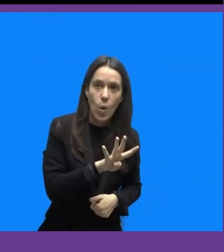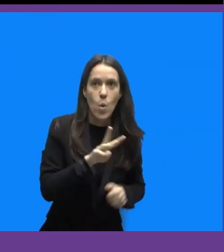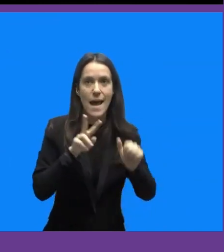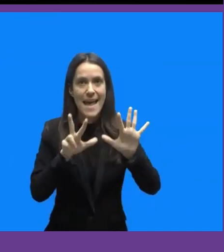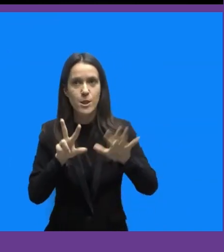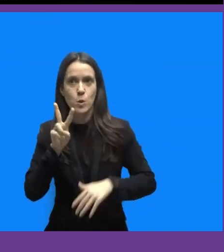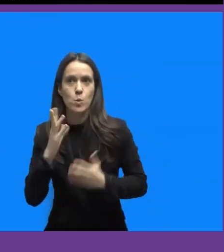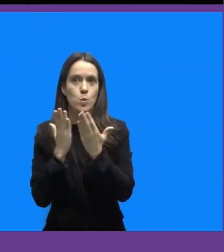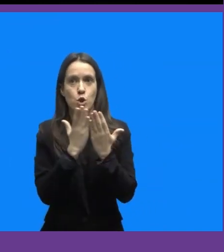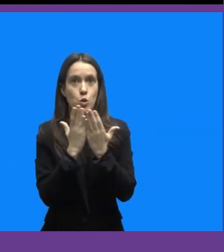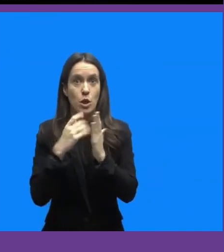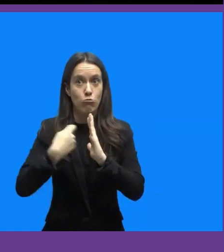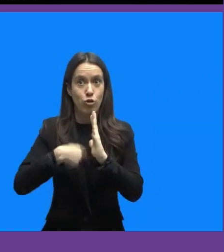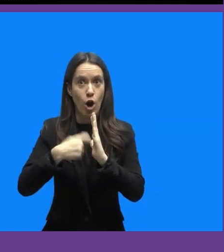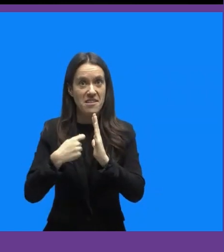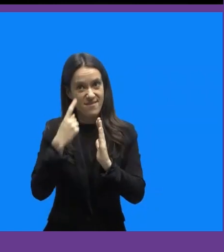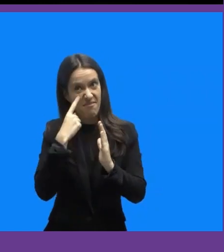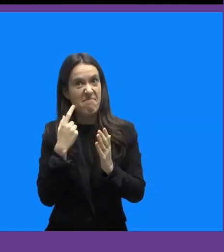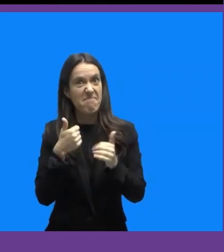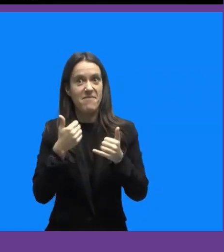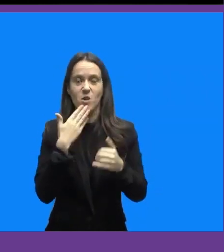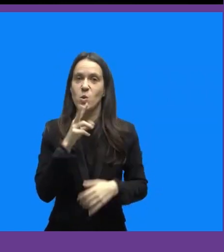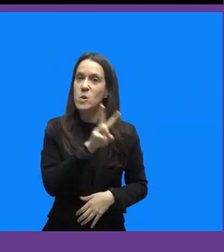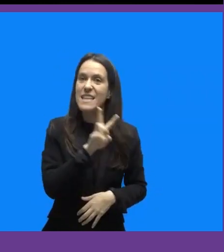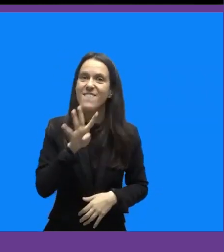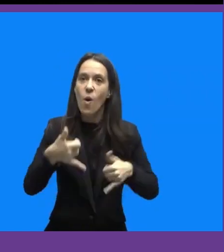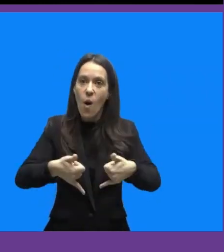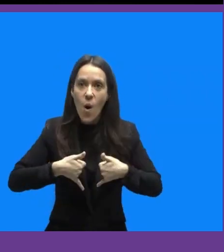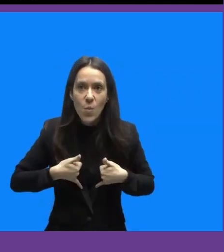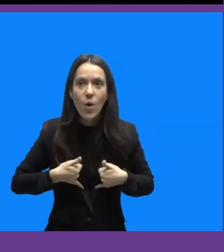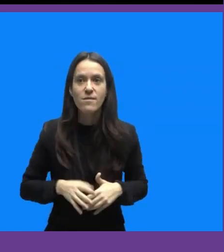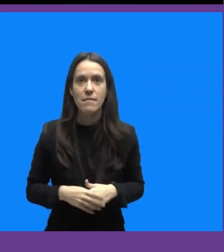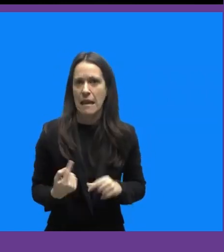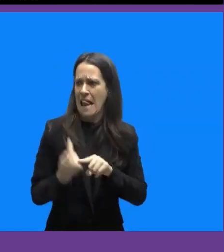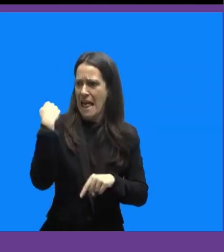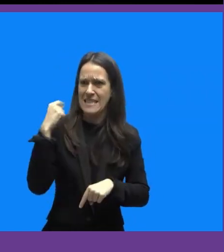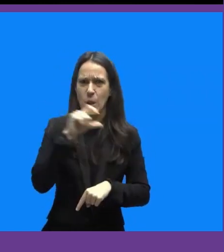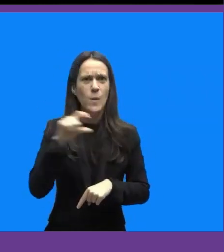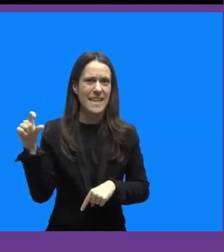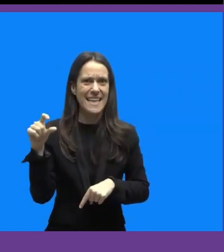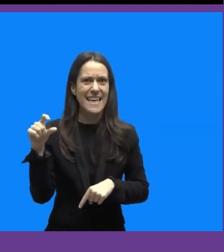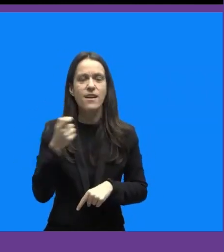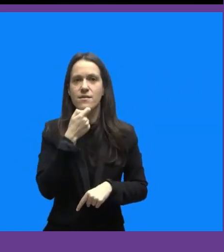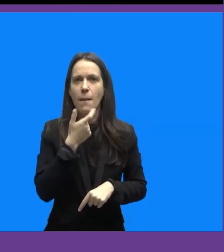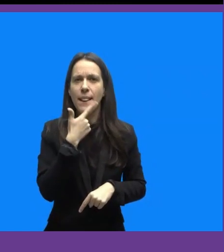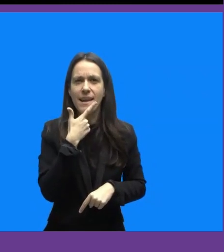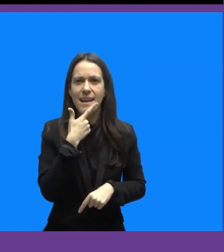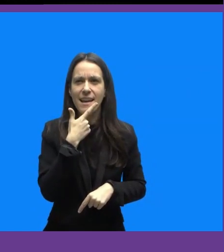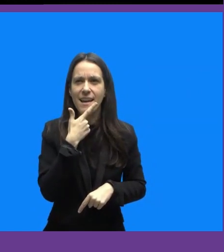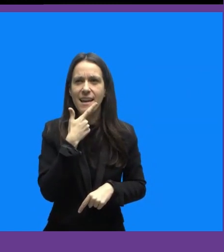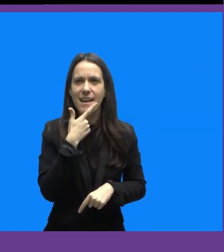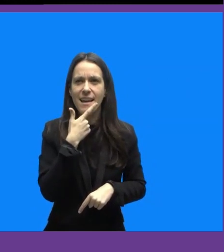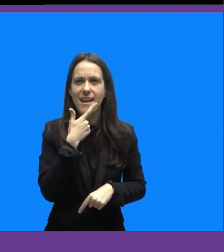education. It's a great night. It was last Wednesday, last week actually, in Dublin. And